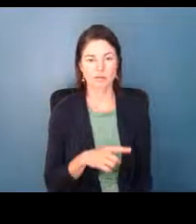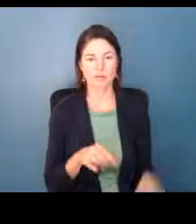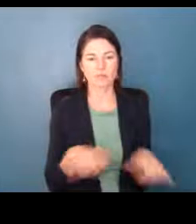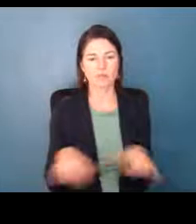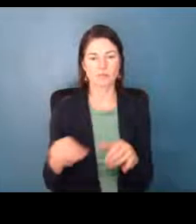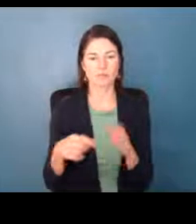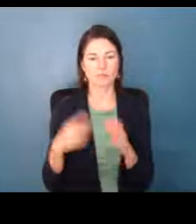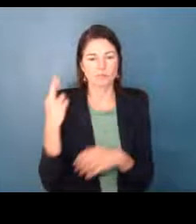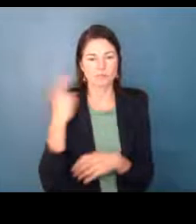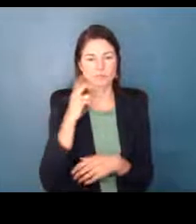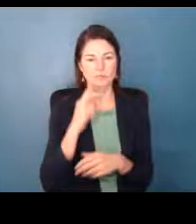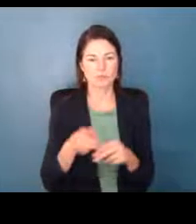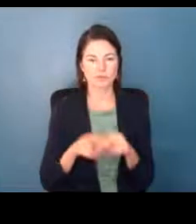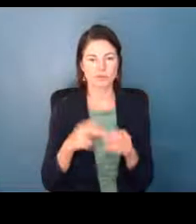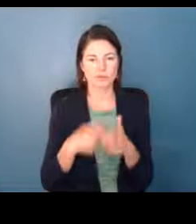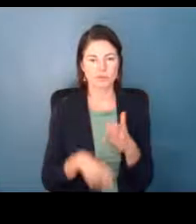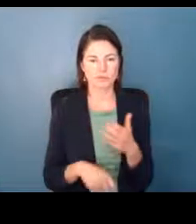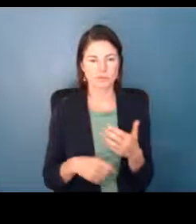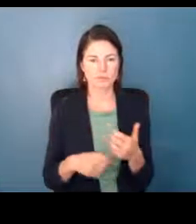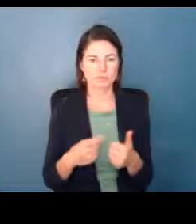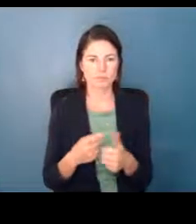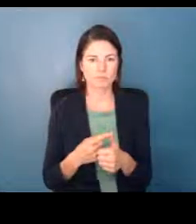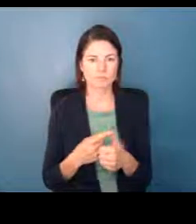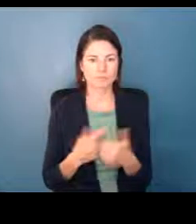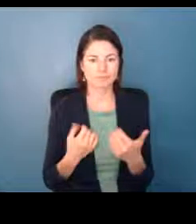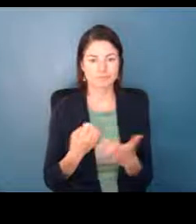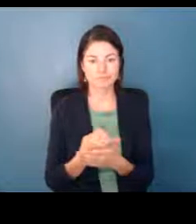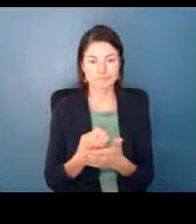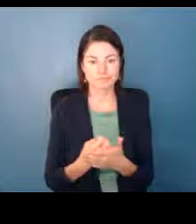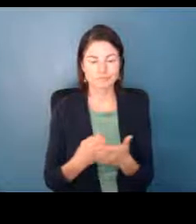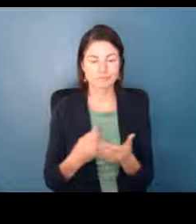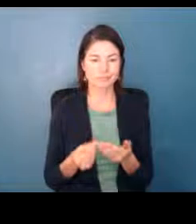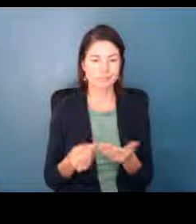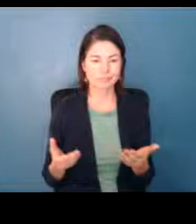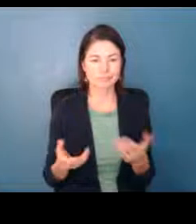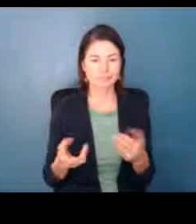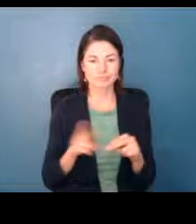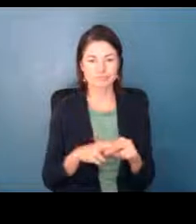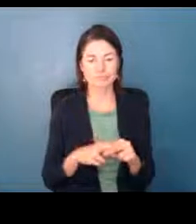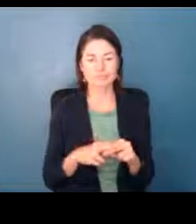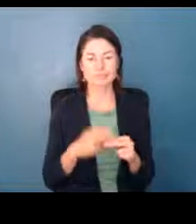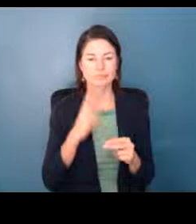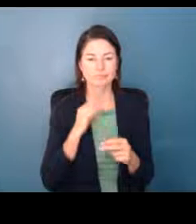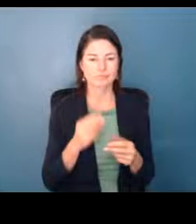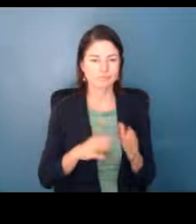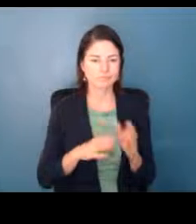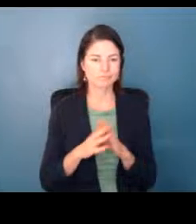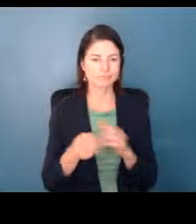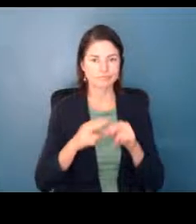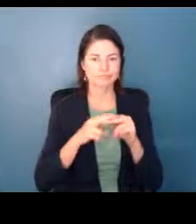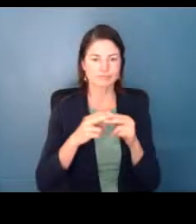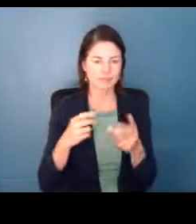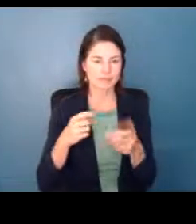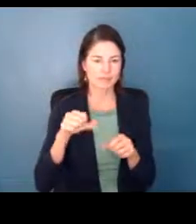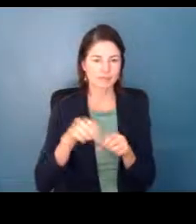costs, some of which are the current state of the economy, material price and labor increases due to inflation, and fluctuating fuel